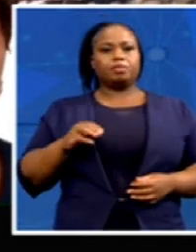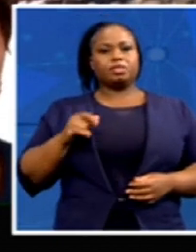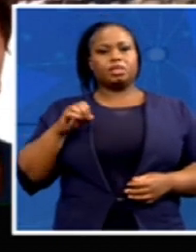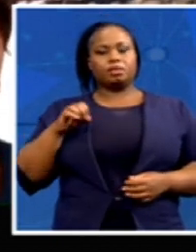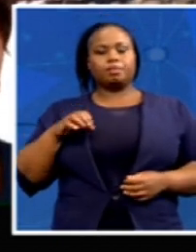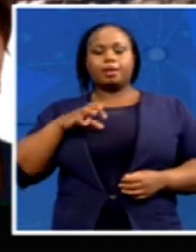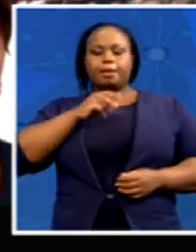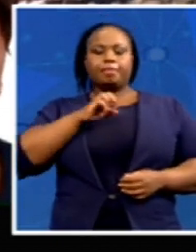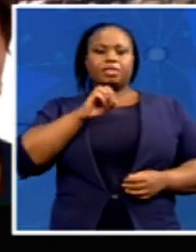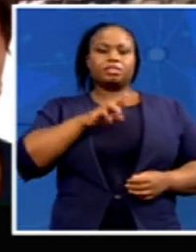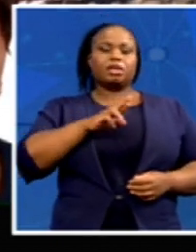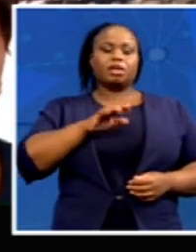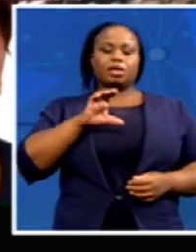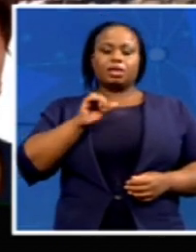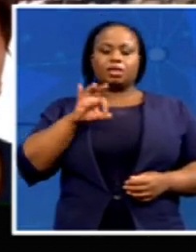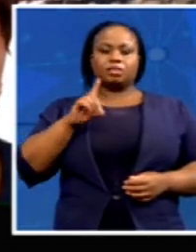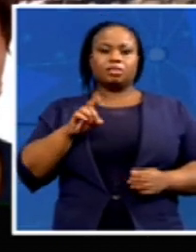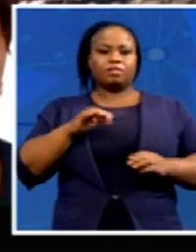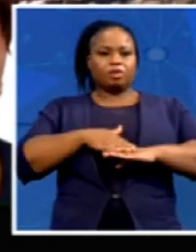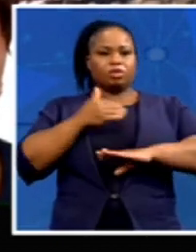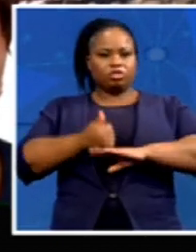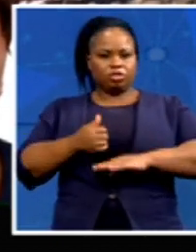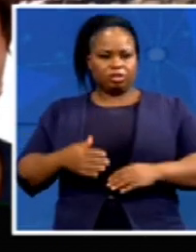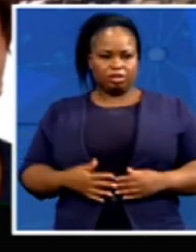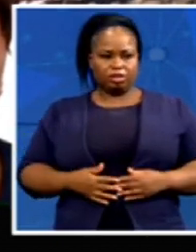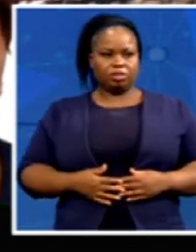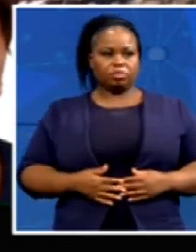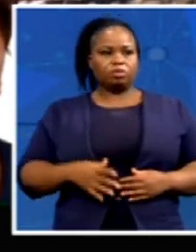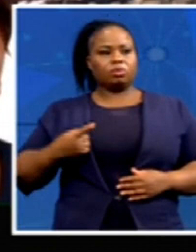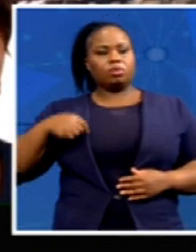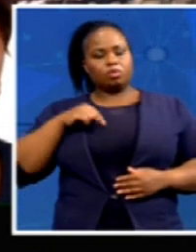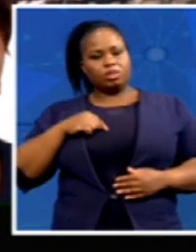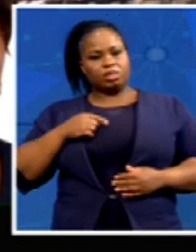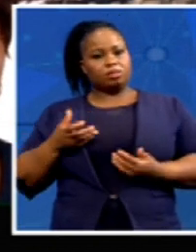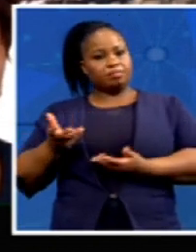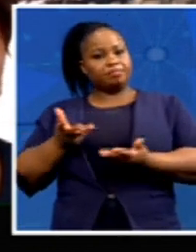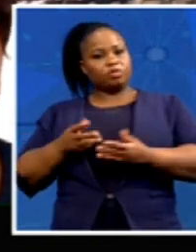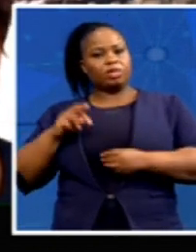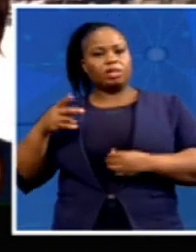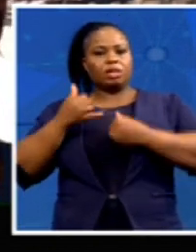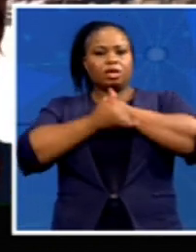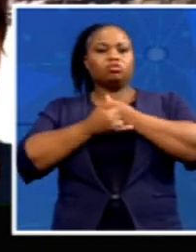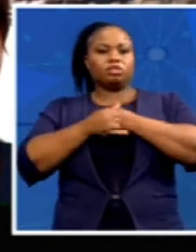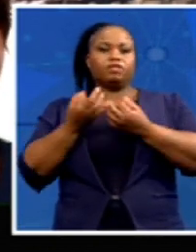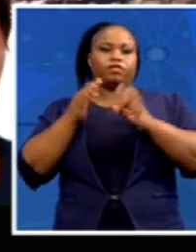to November, and these deliveries will go to member states free of charge. Thank you, Wayne, and over to